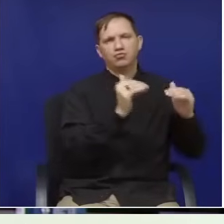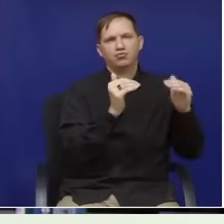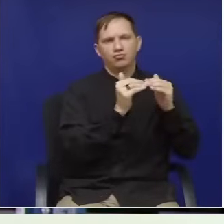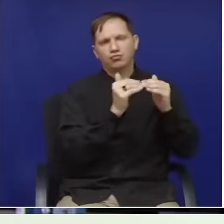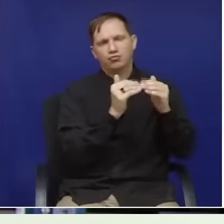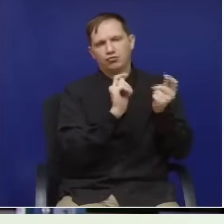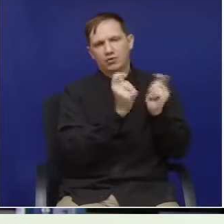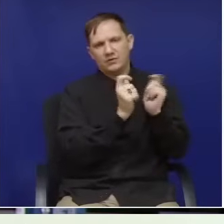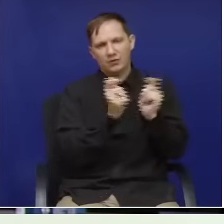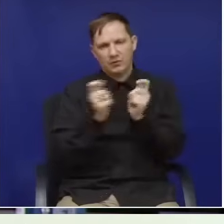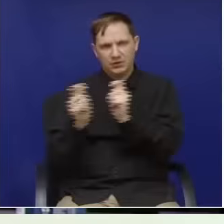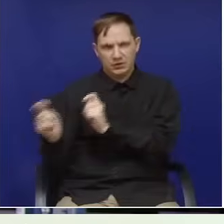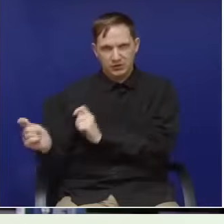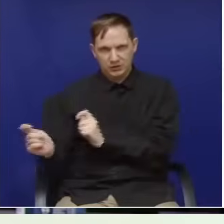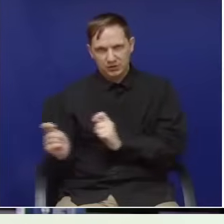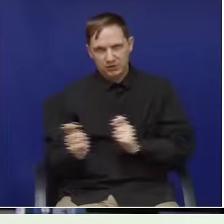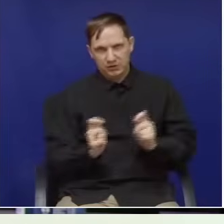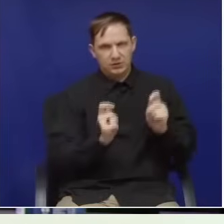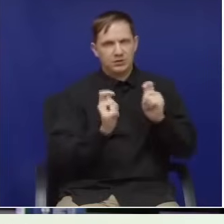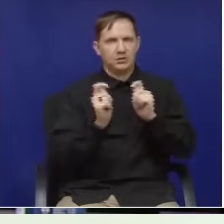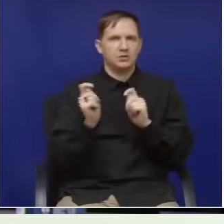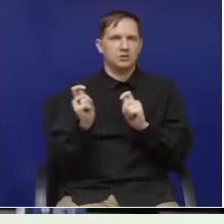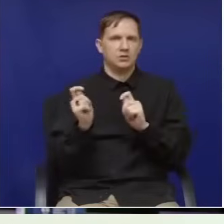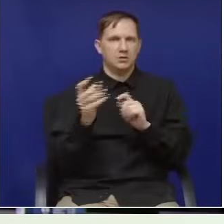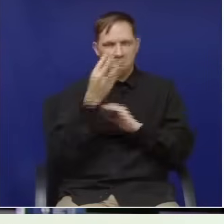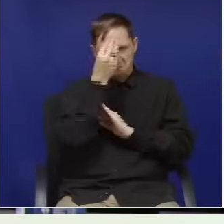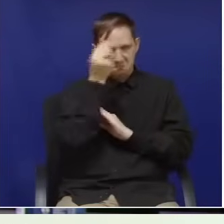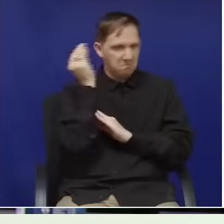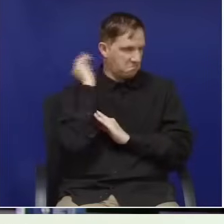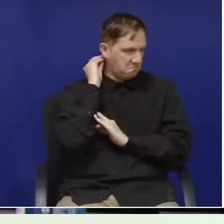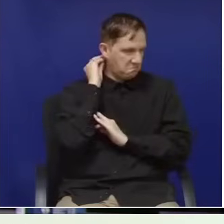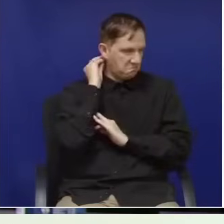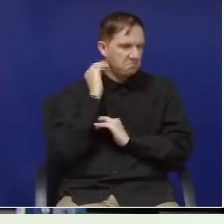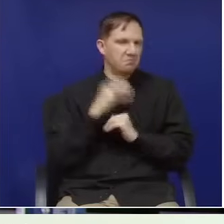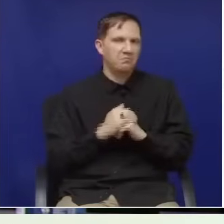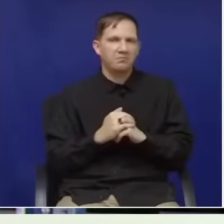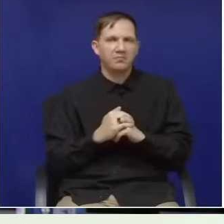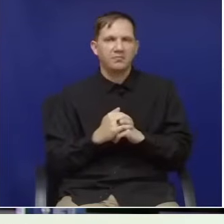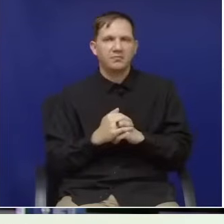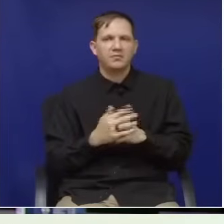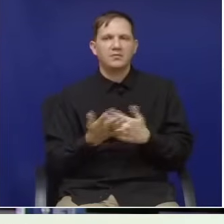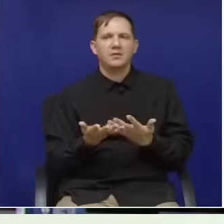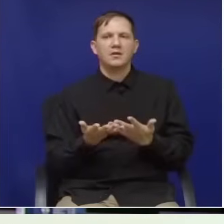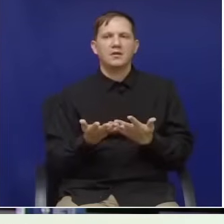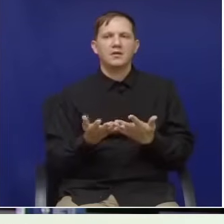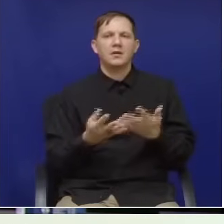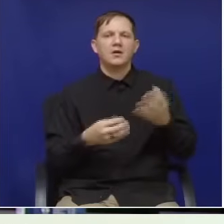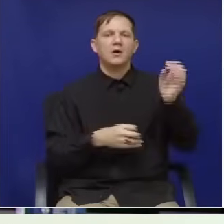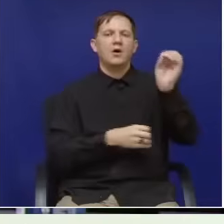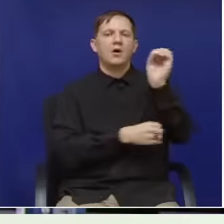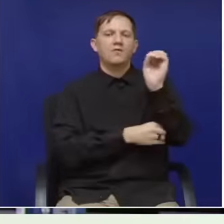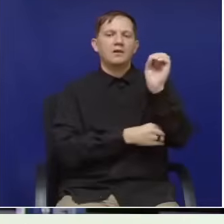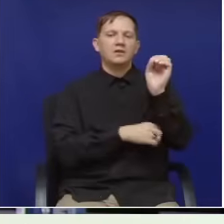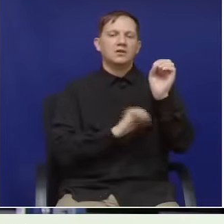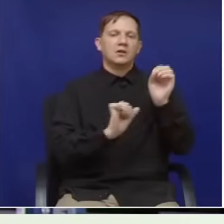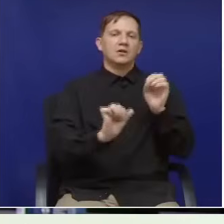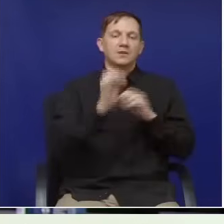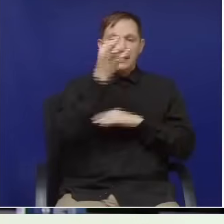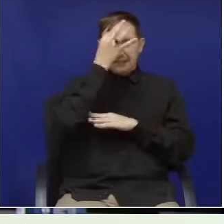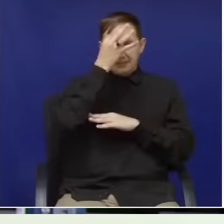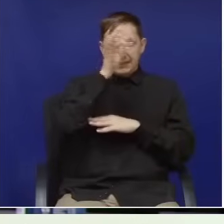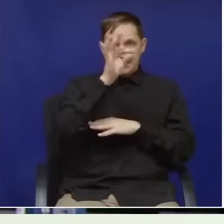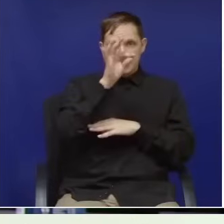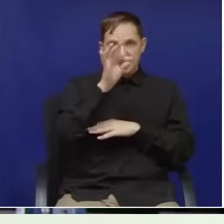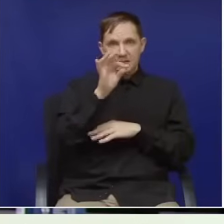and capacity considerations across the justice sector. While the offices of the State Attorney remains the